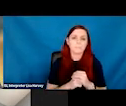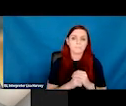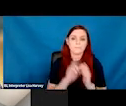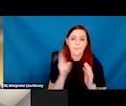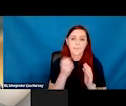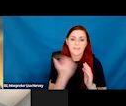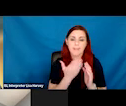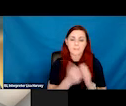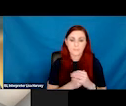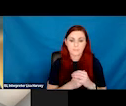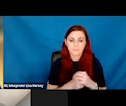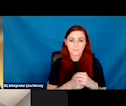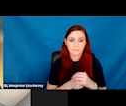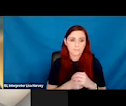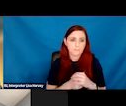next slide, please?